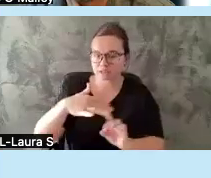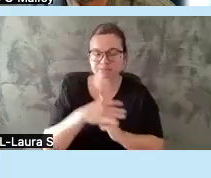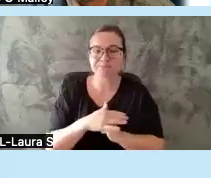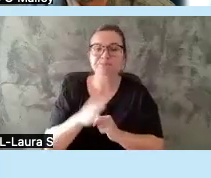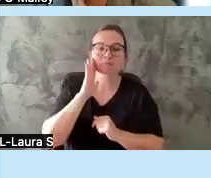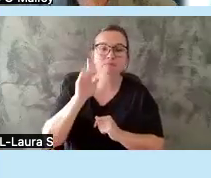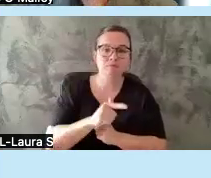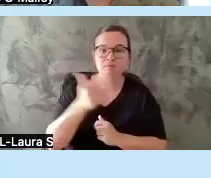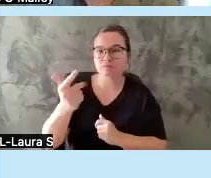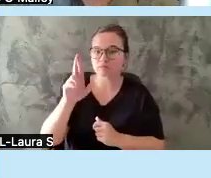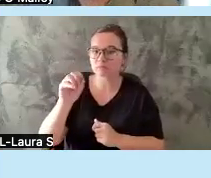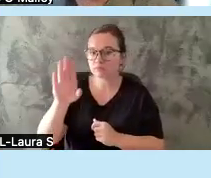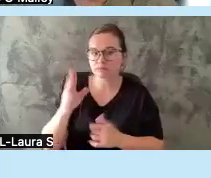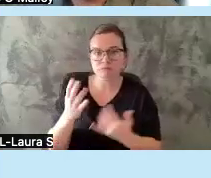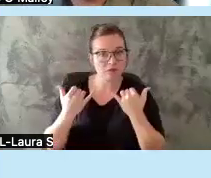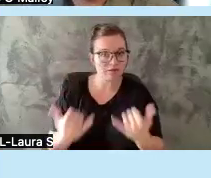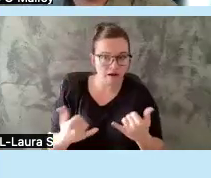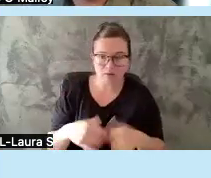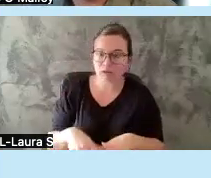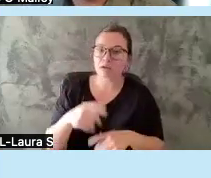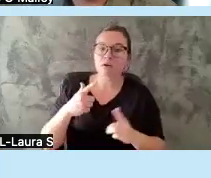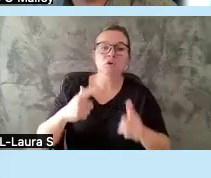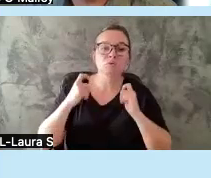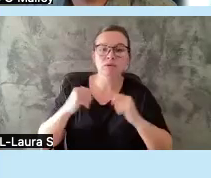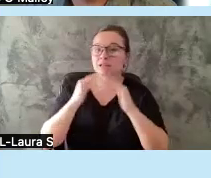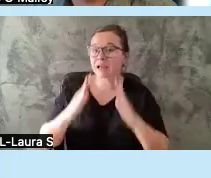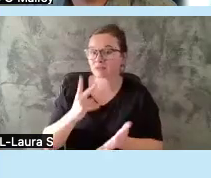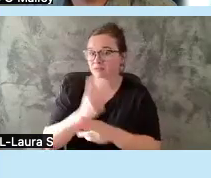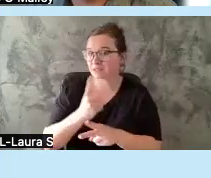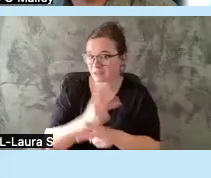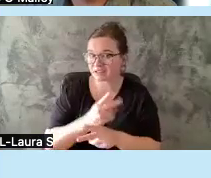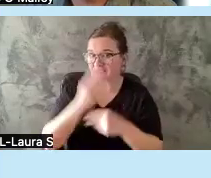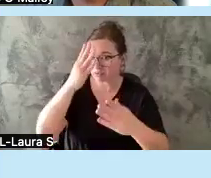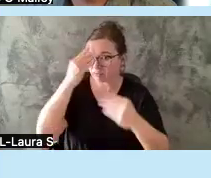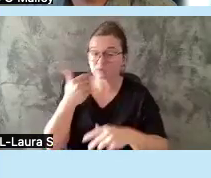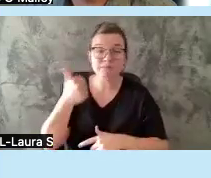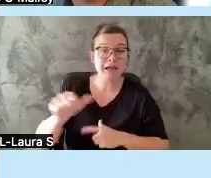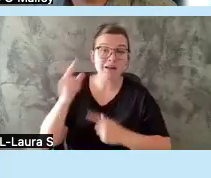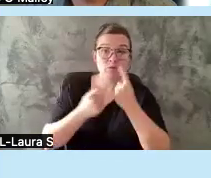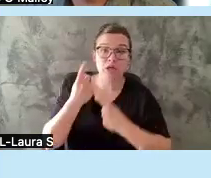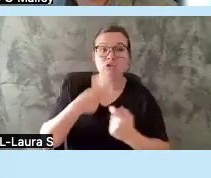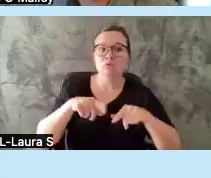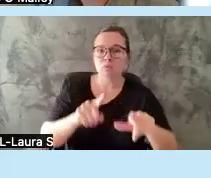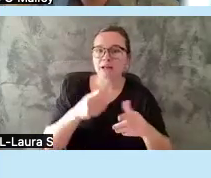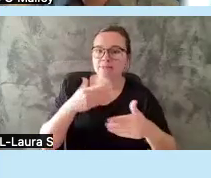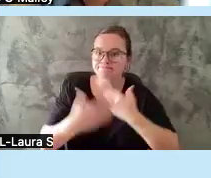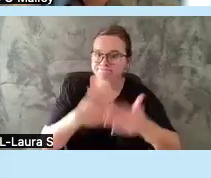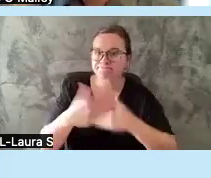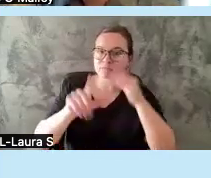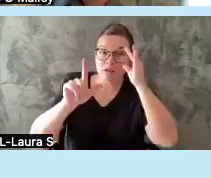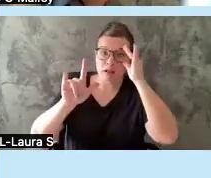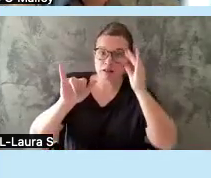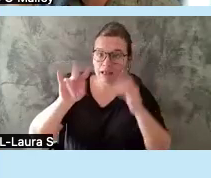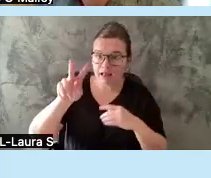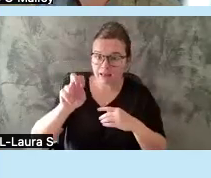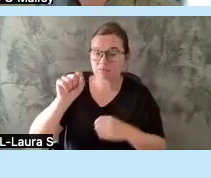hand it over to Rob pretty much right now. Just quick housekeeping. If you have any questions as we're going through the live stream, feel free